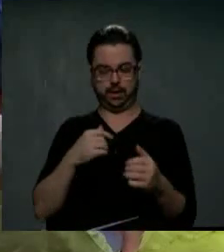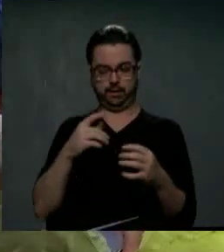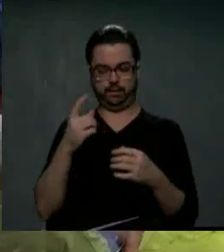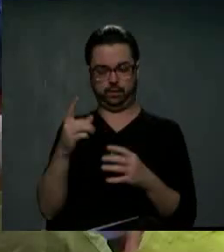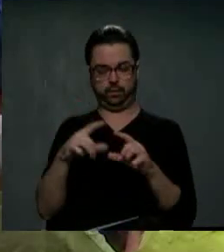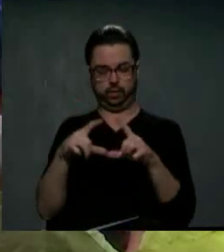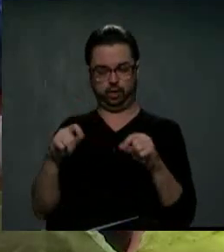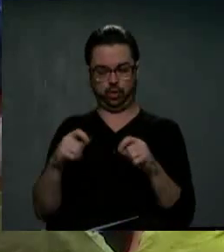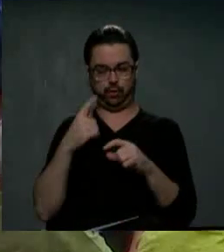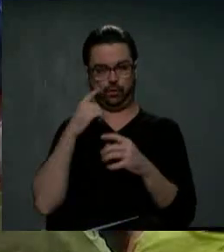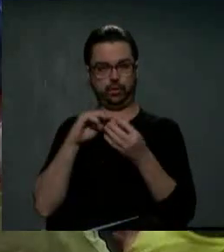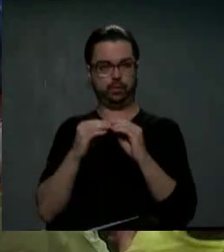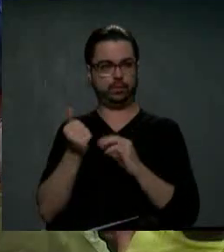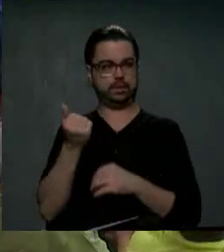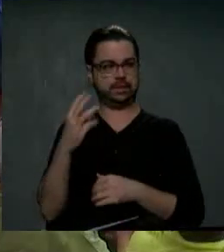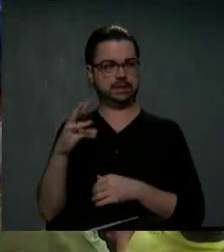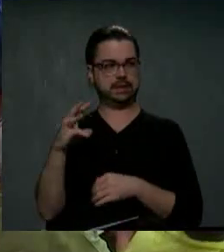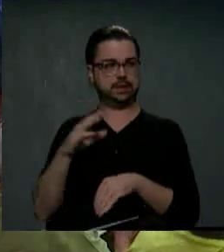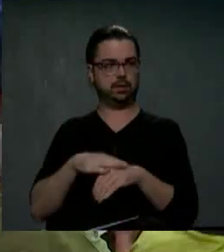Bellaterra. Is that correct?